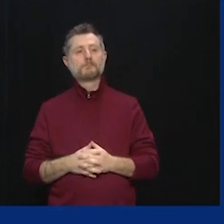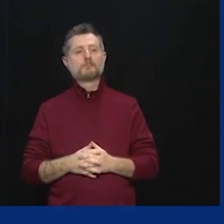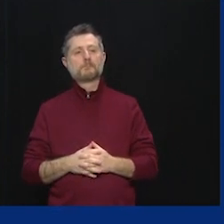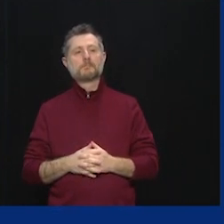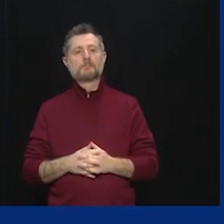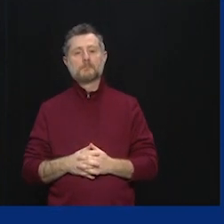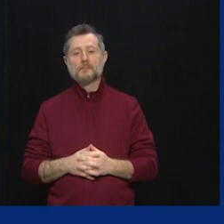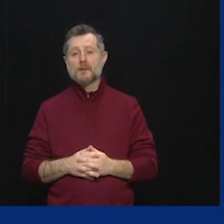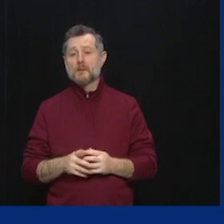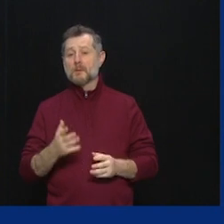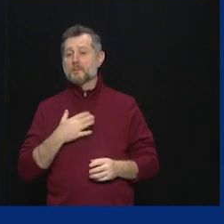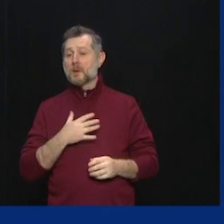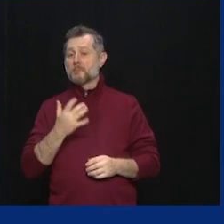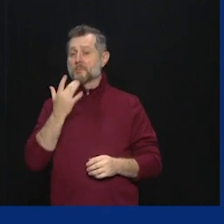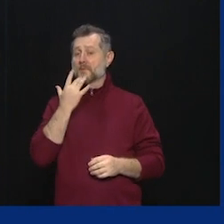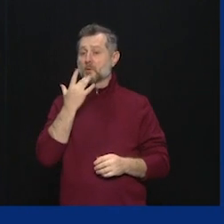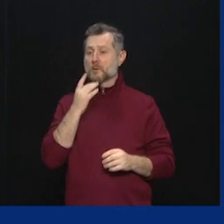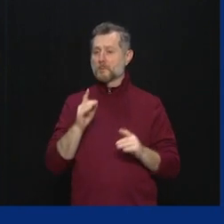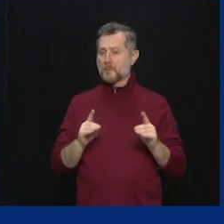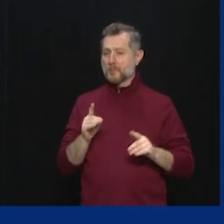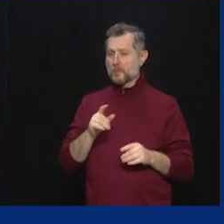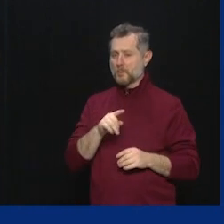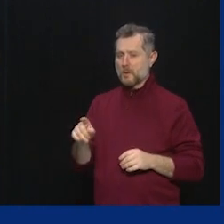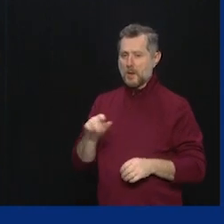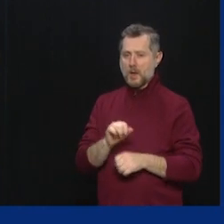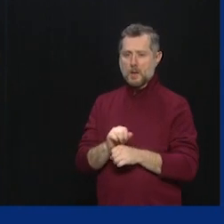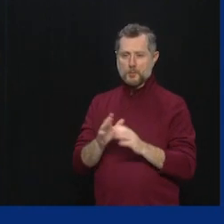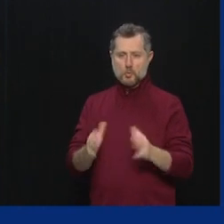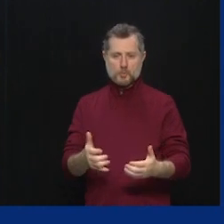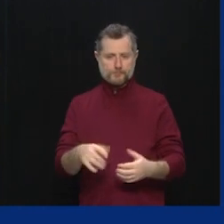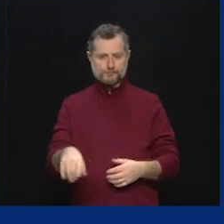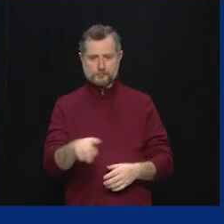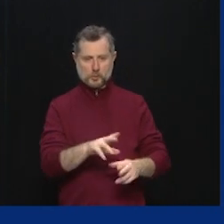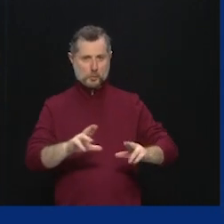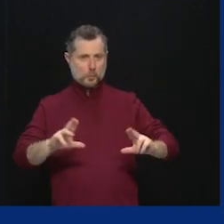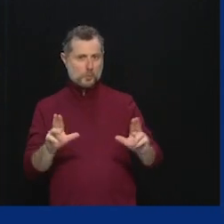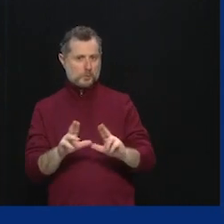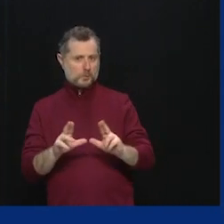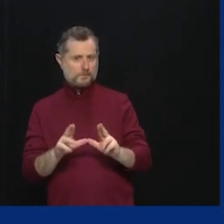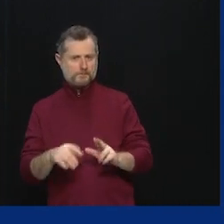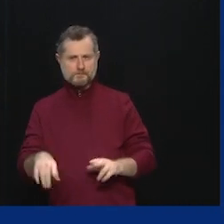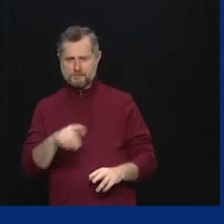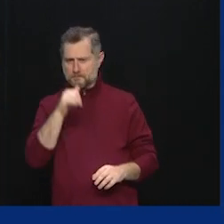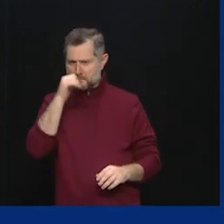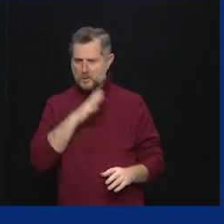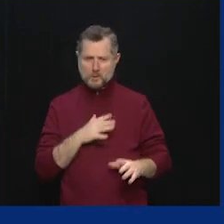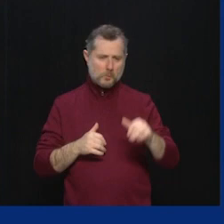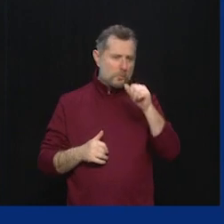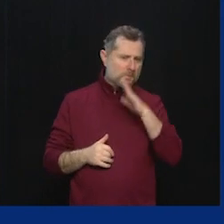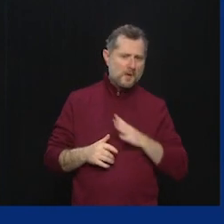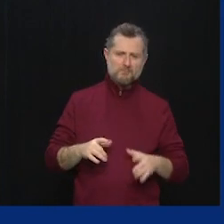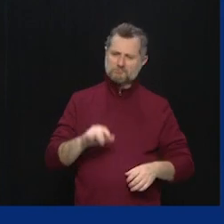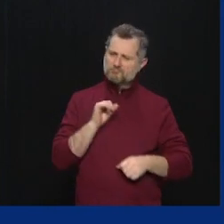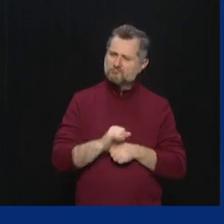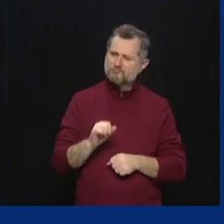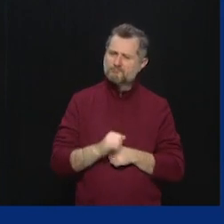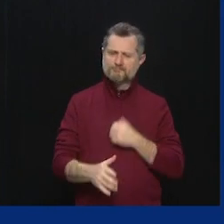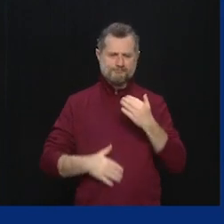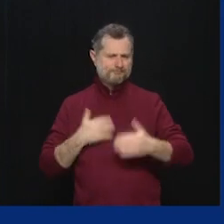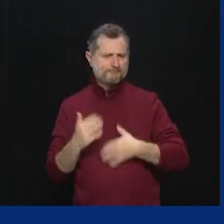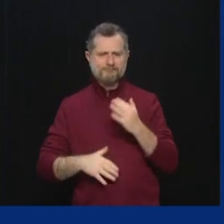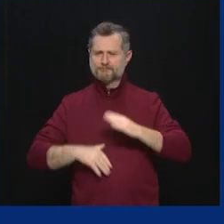My favorite people, the laborers, the union, the men and women that built this arena. Let's give them an outstanding